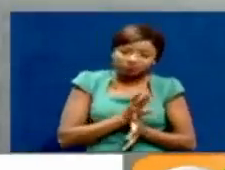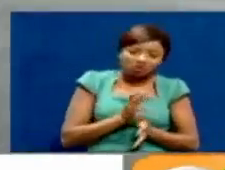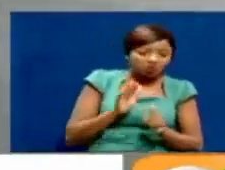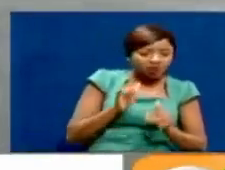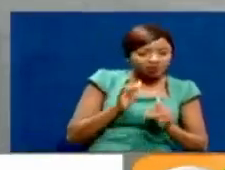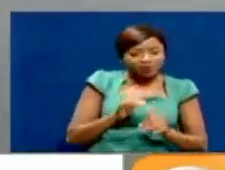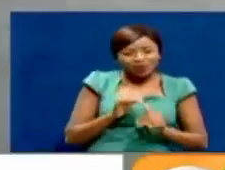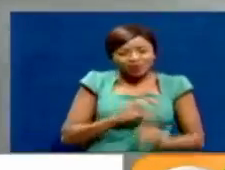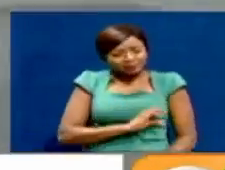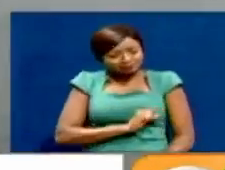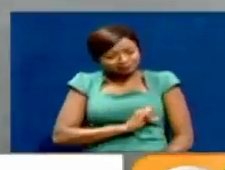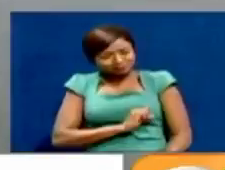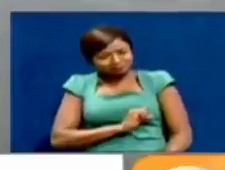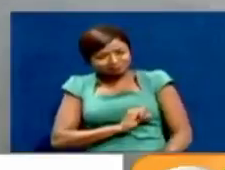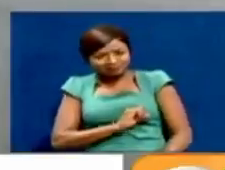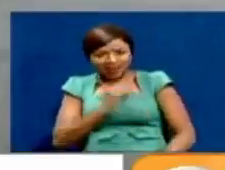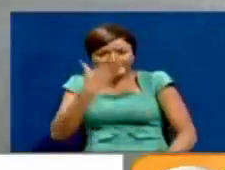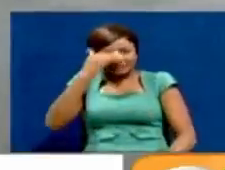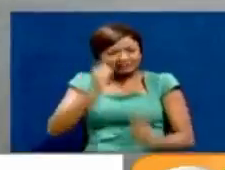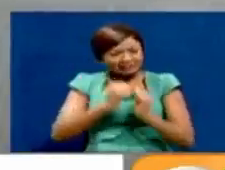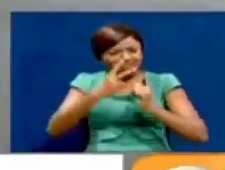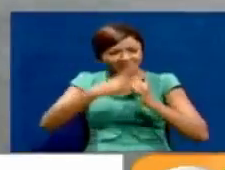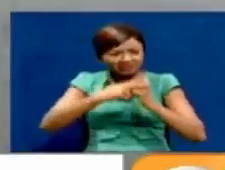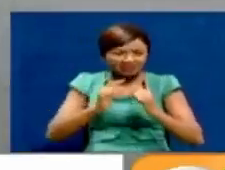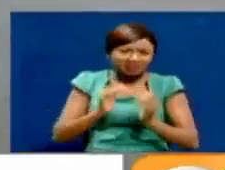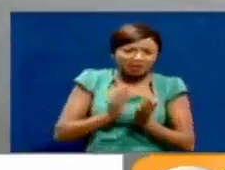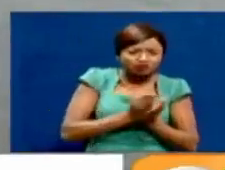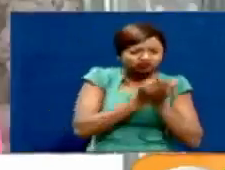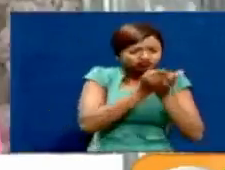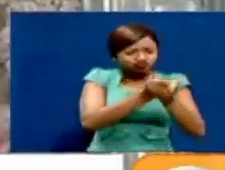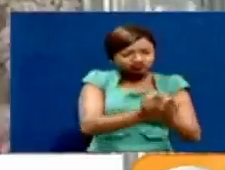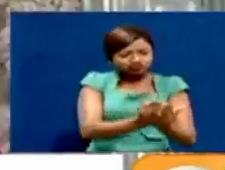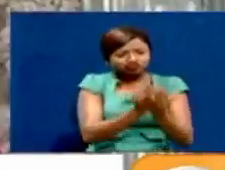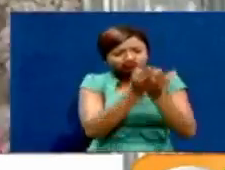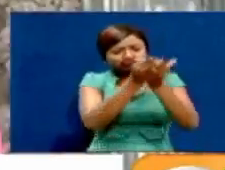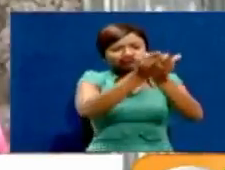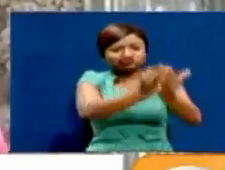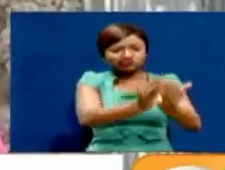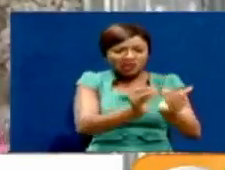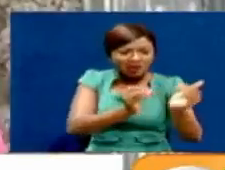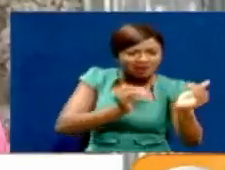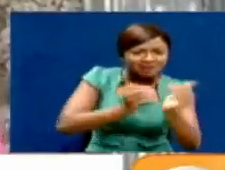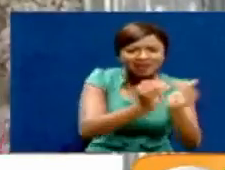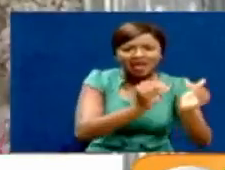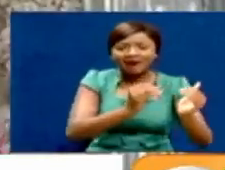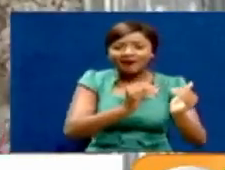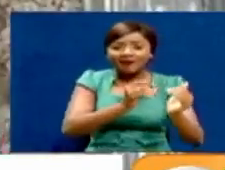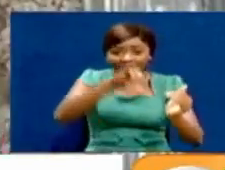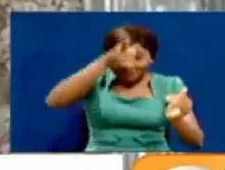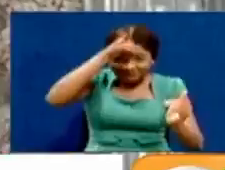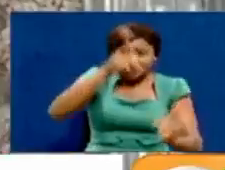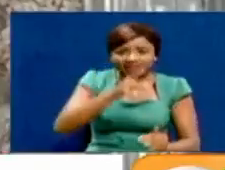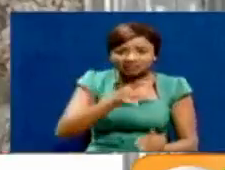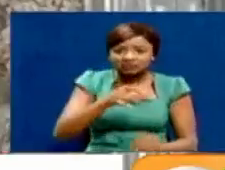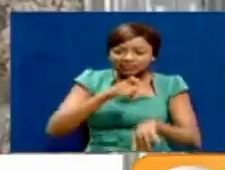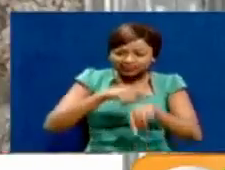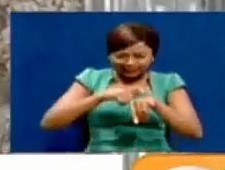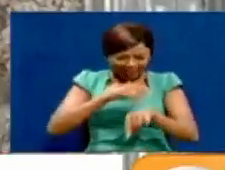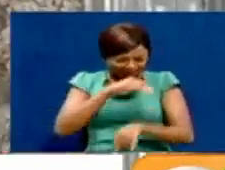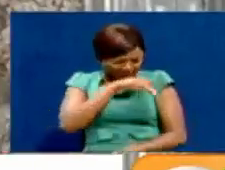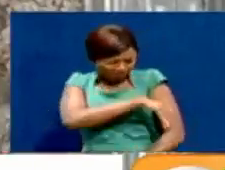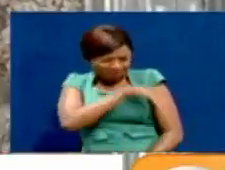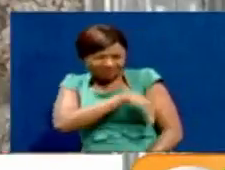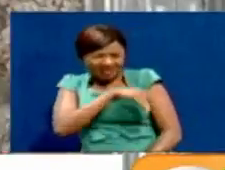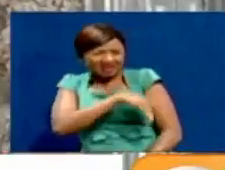after 17 days, they found themselves near Ngomeni village. Usiku yake saa 9 ndio tukapata baharini